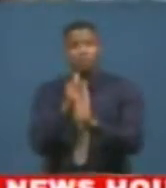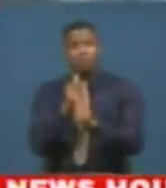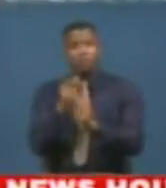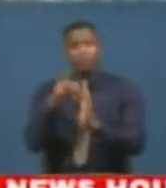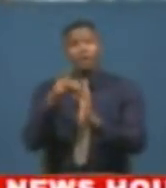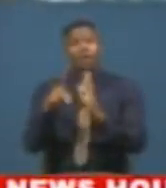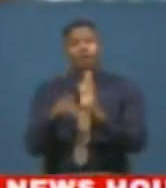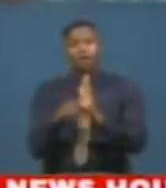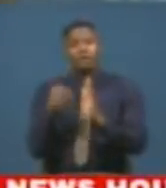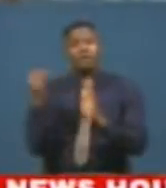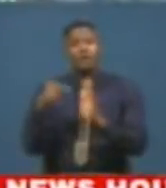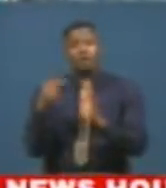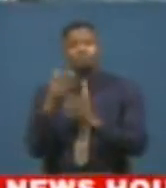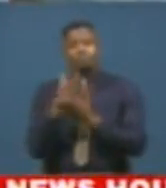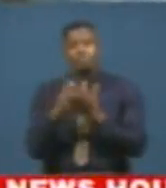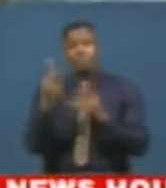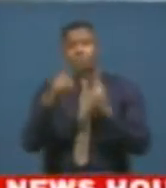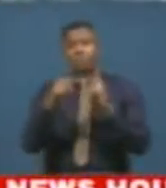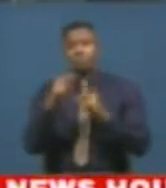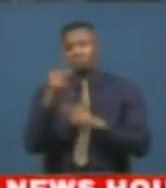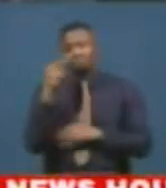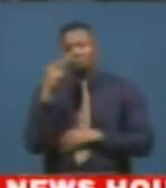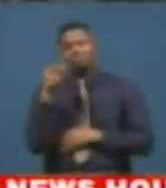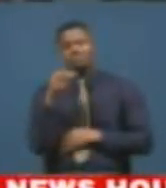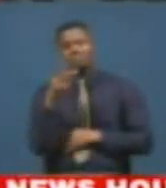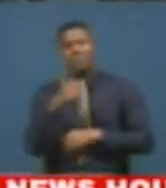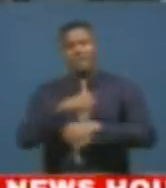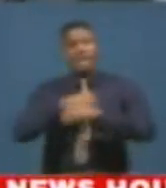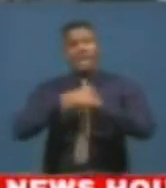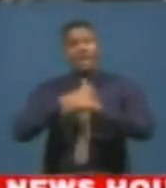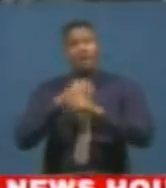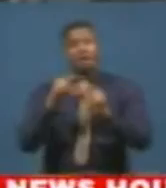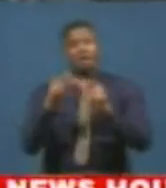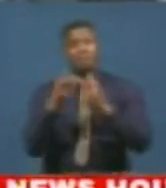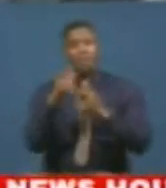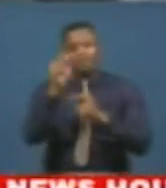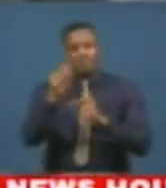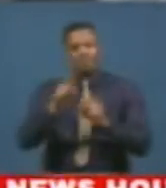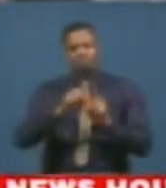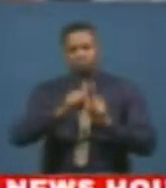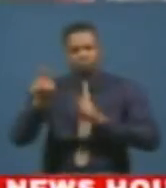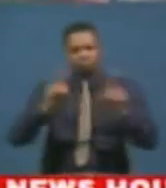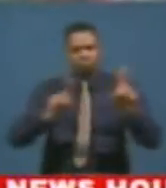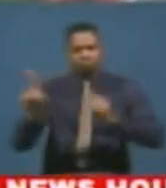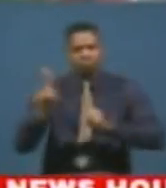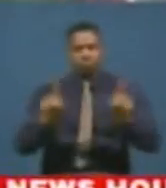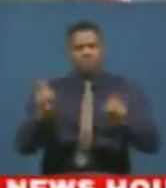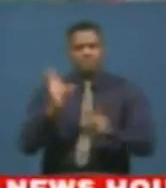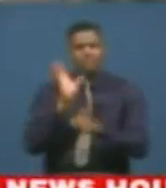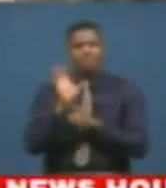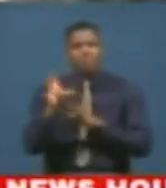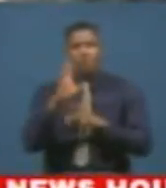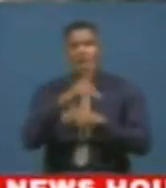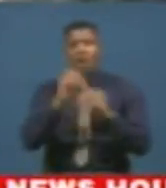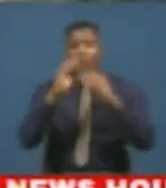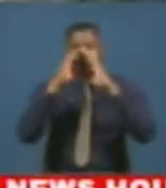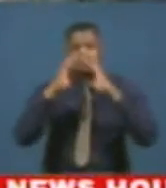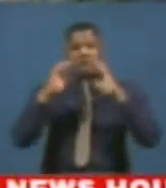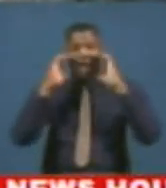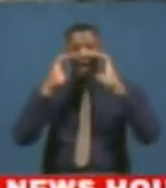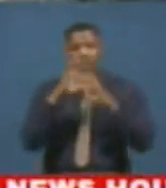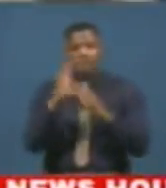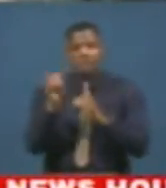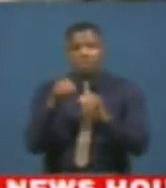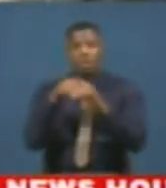measures. Some were of the view that the security agencies should be deployed to enforce the no mask, no entry